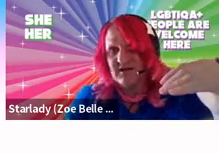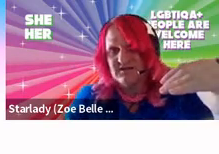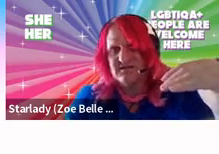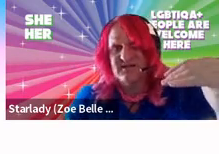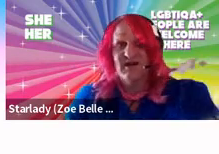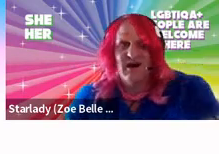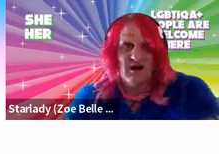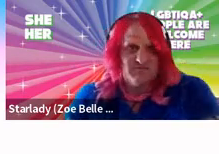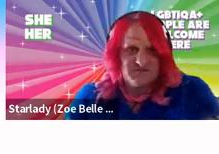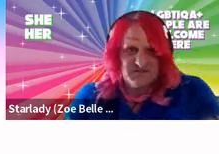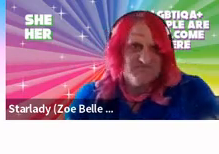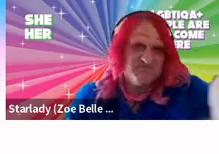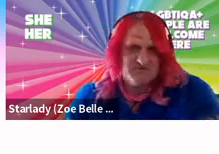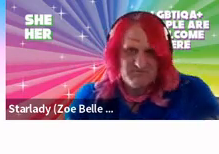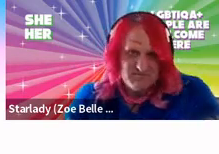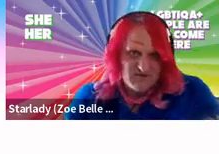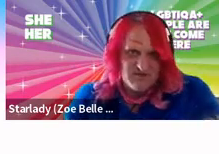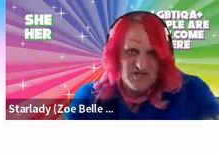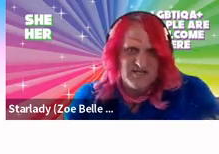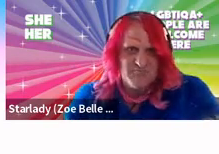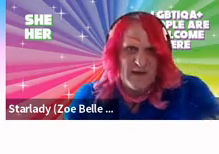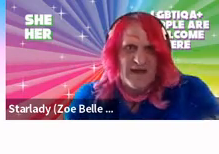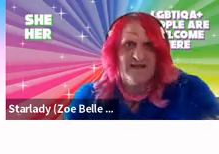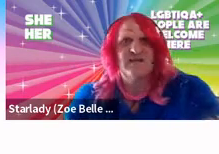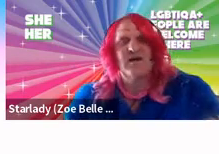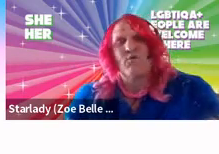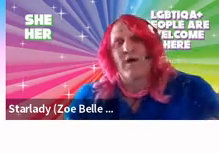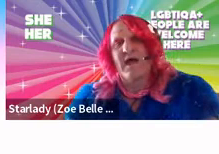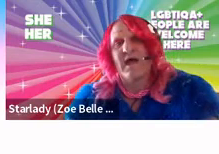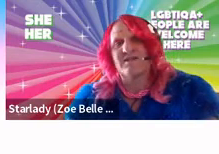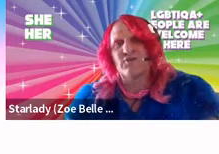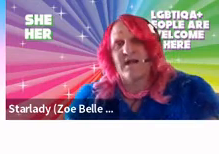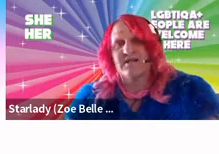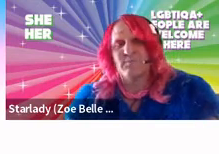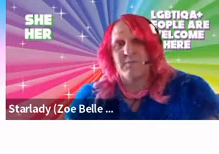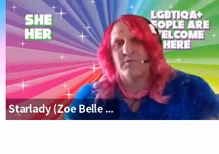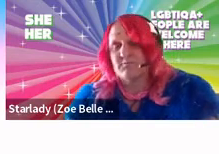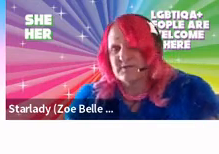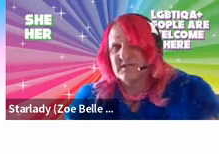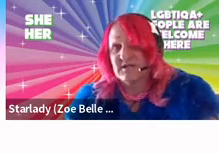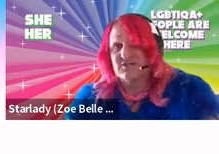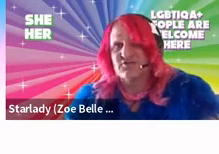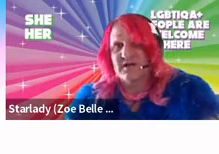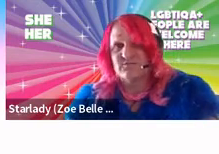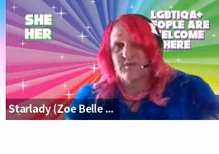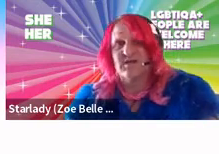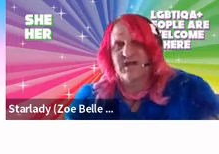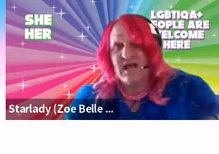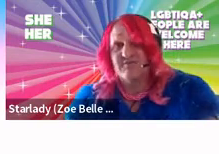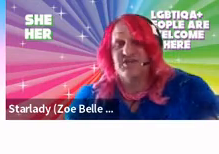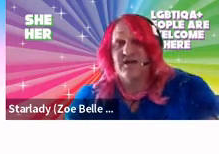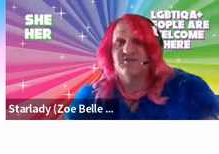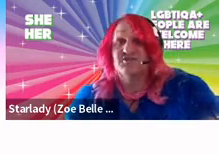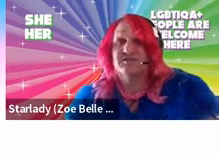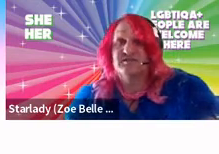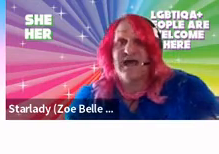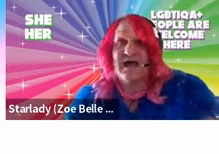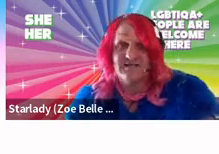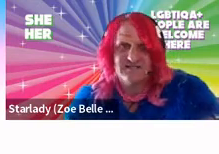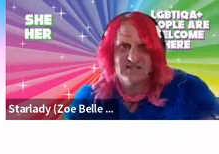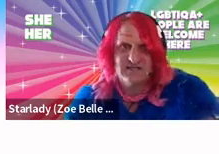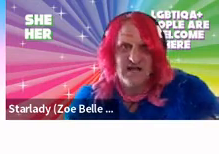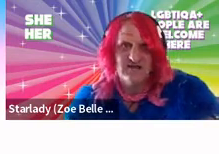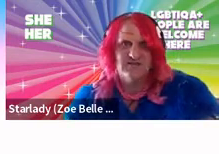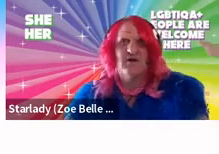of violence are often gendered-based, where trans people, in particular trans women, can have challenges